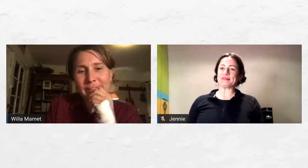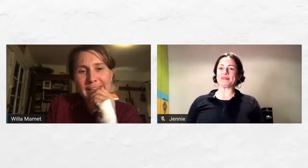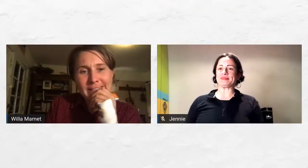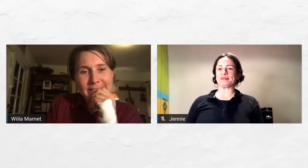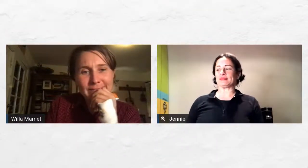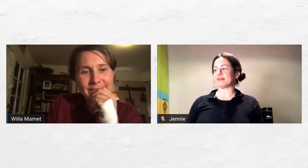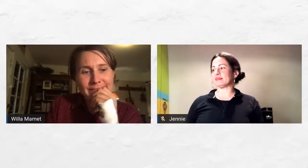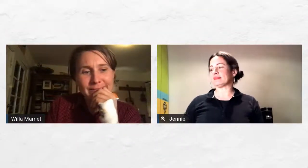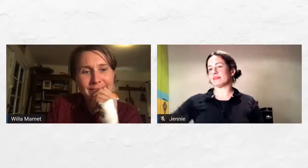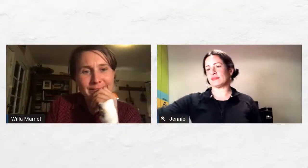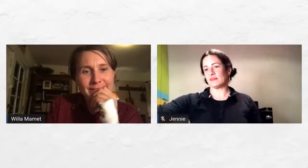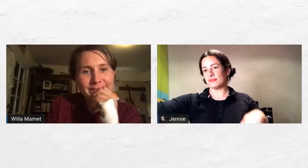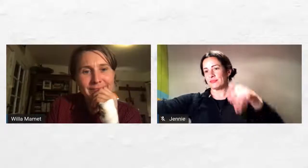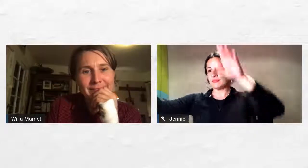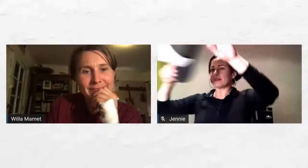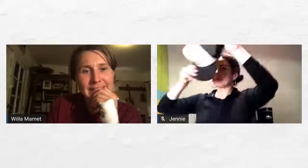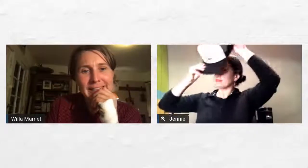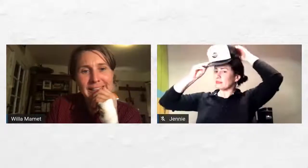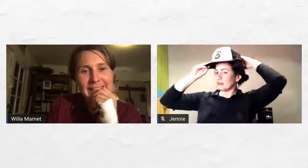So, my friend,